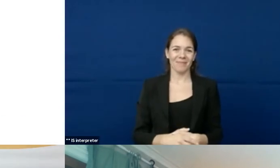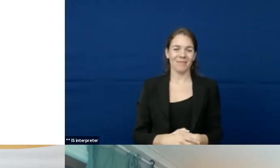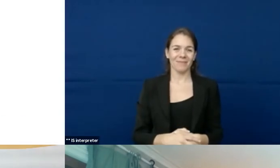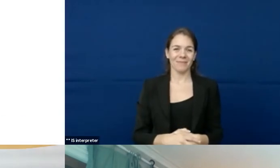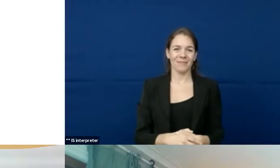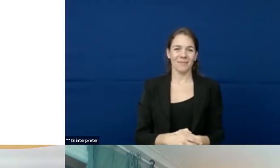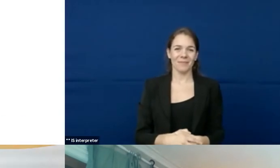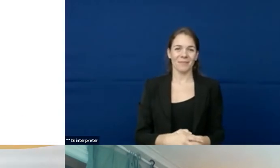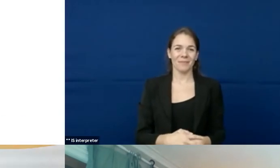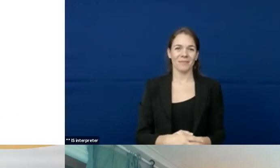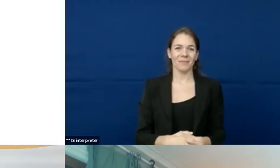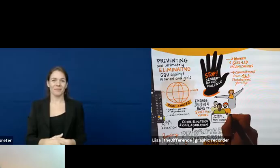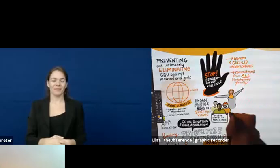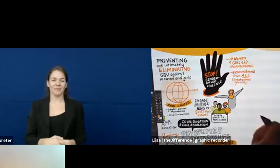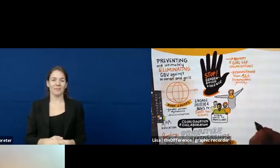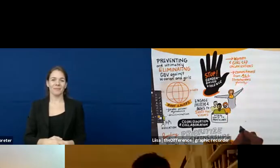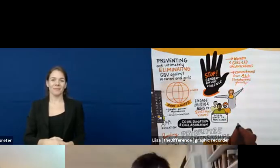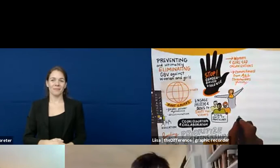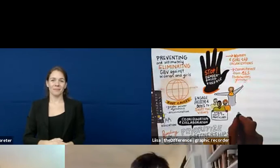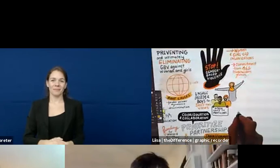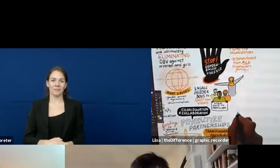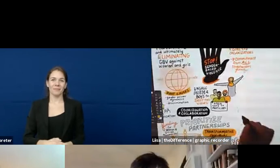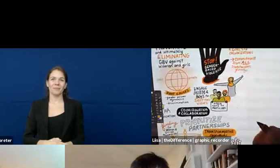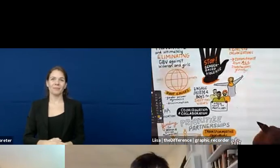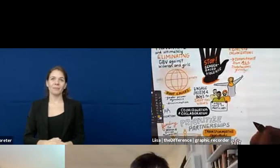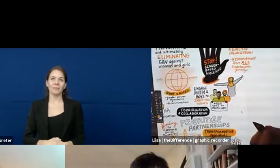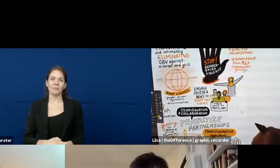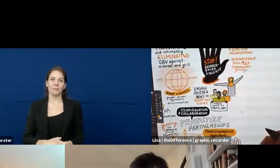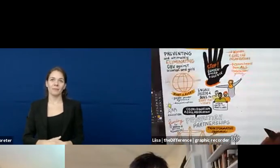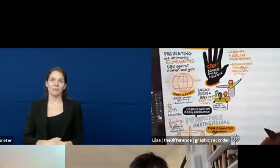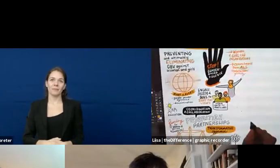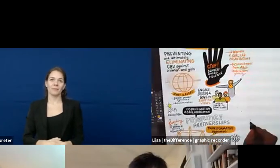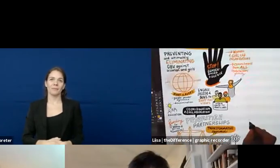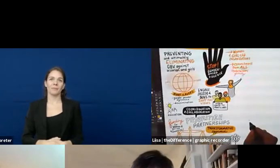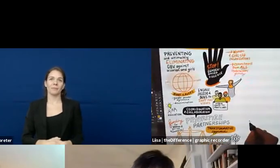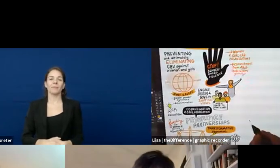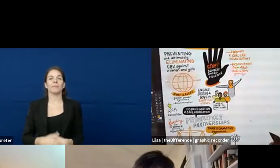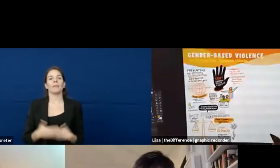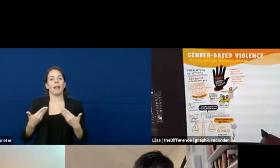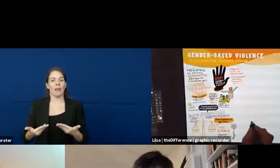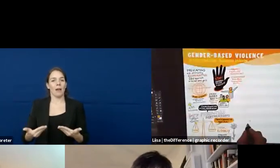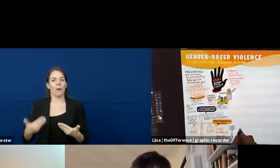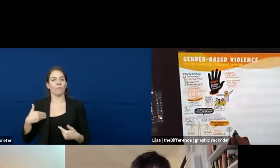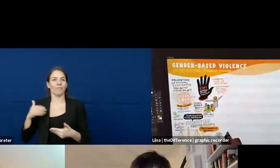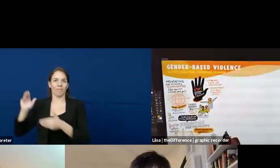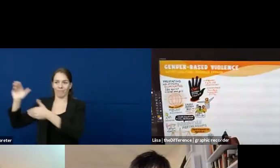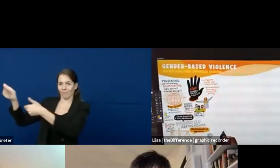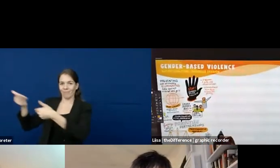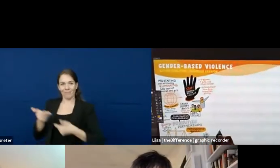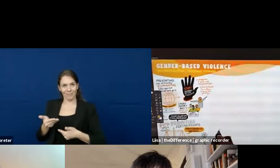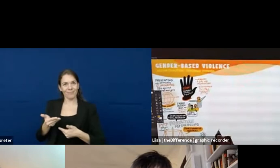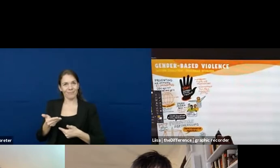panelist, another colleague of mine, Mrs. Aldijana Sisic, who's the chief of